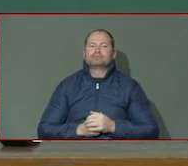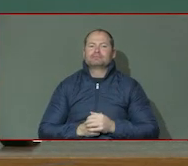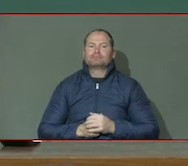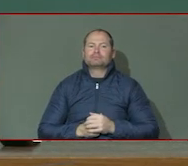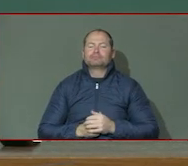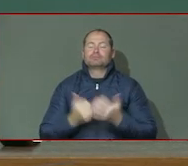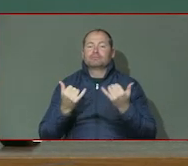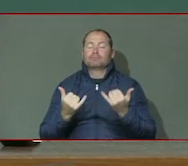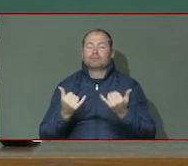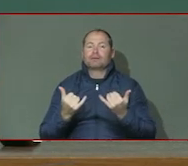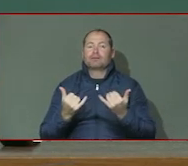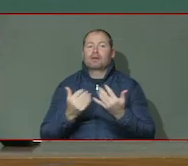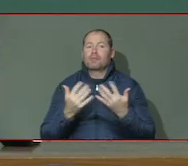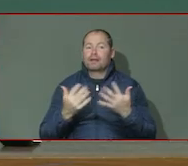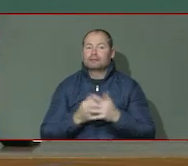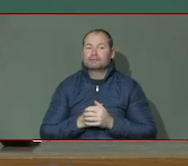7,800.